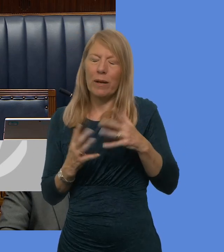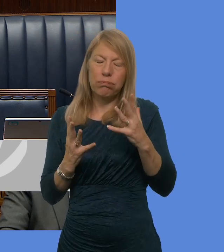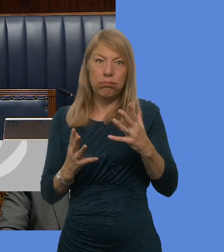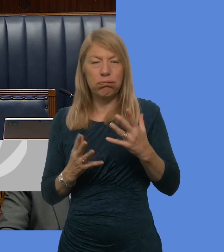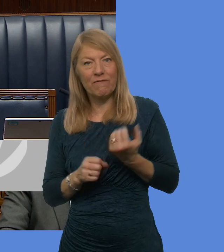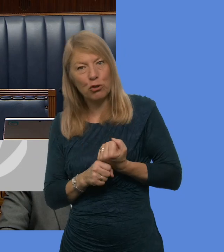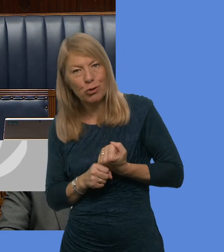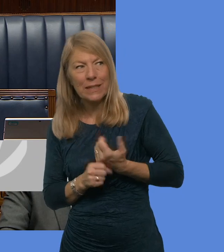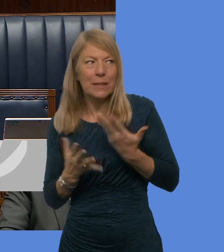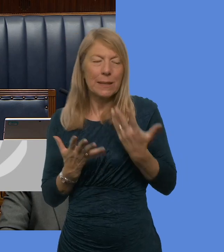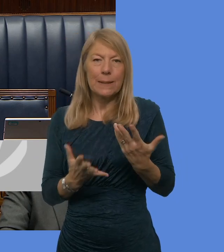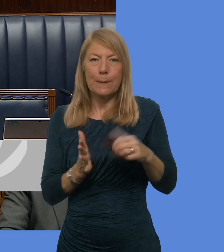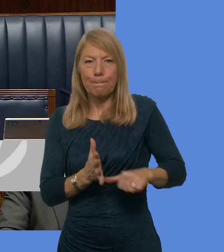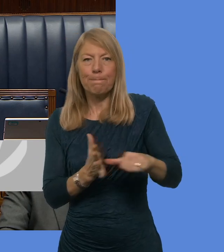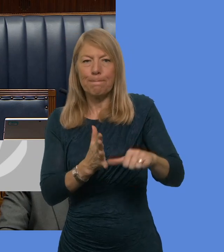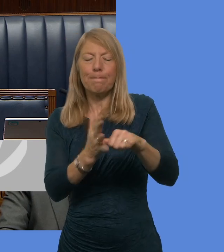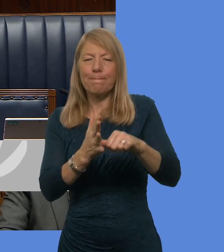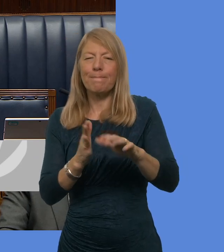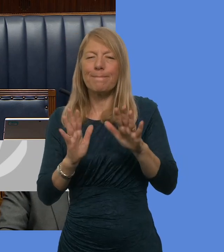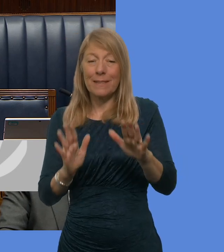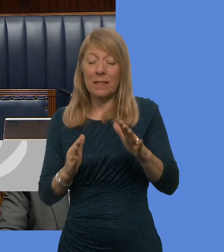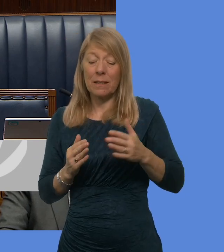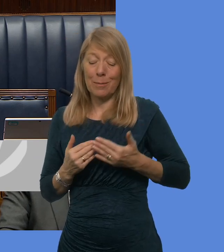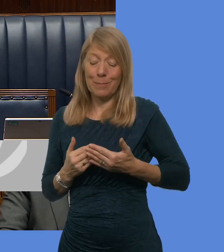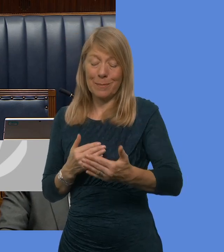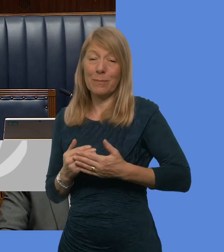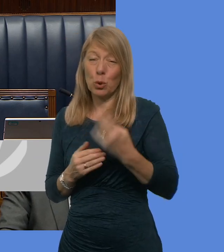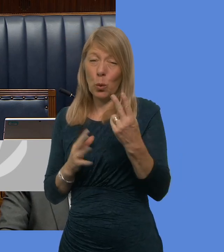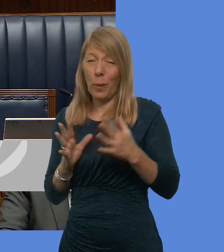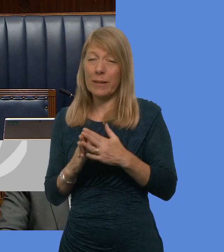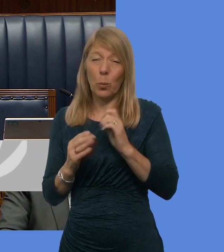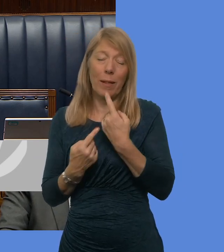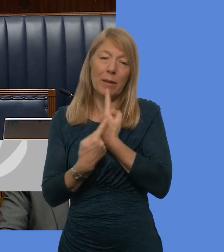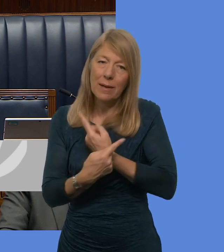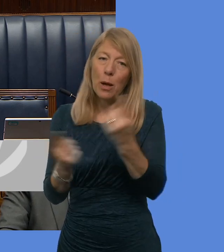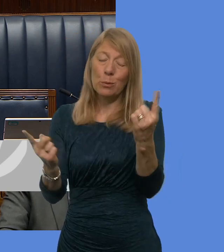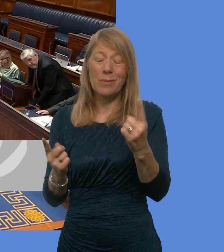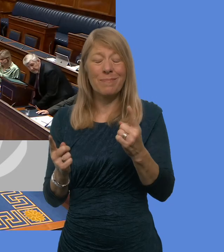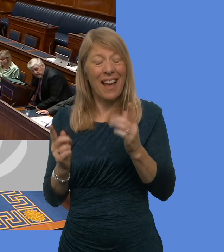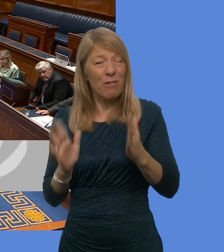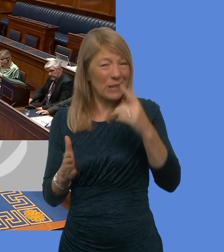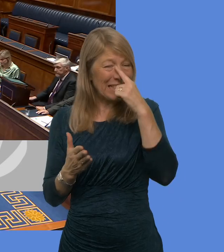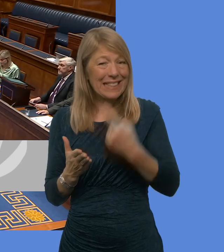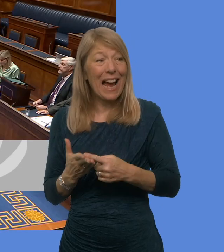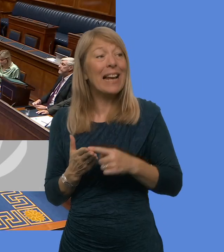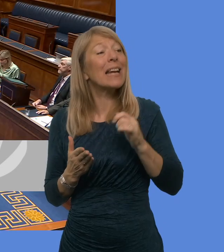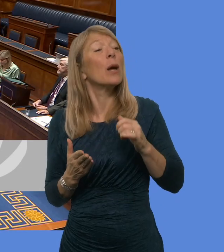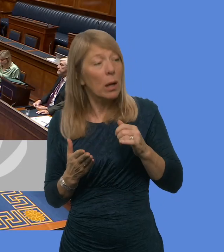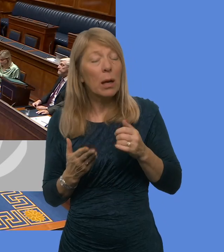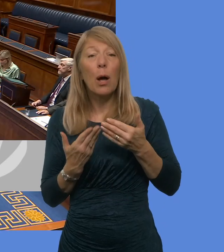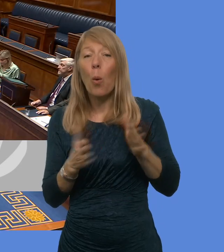around that in the coming weeks, because we do have to bring that matter to a conclusion one way or the other. On Tennyson.